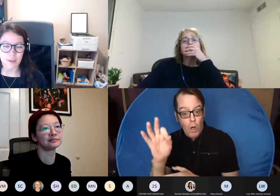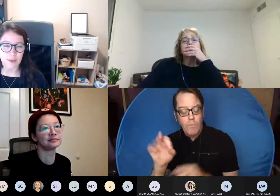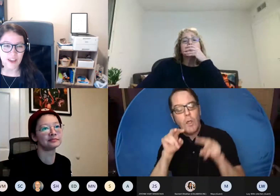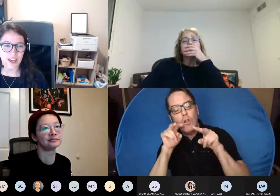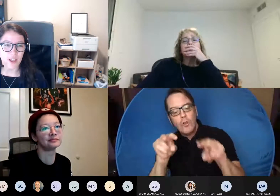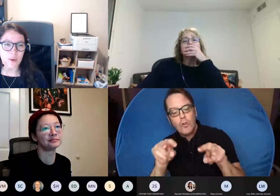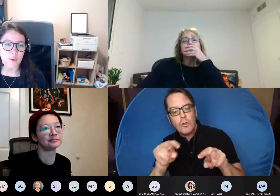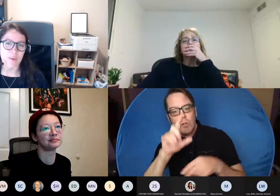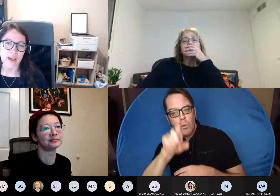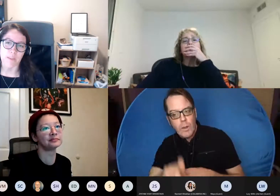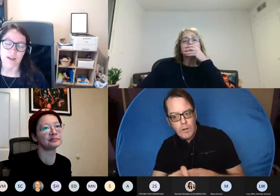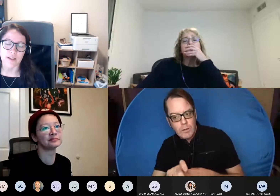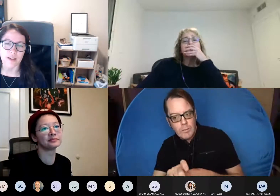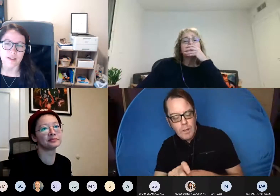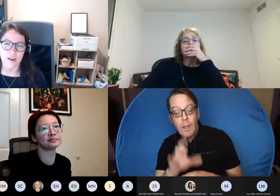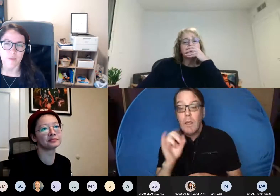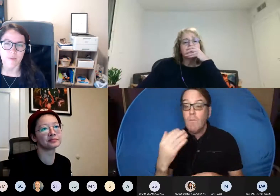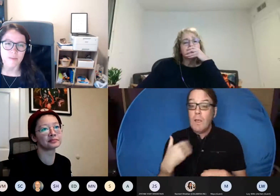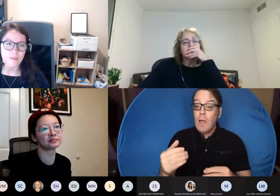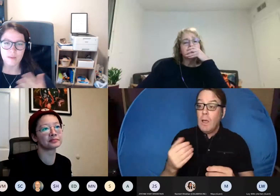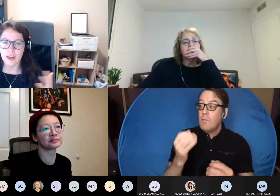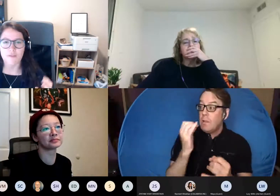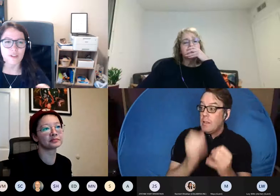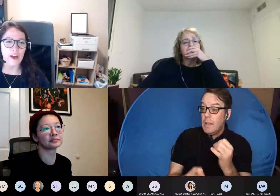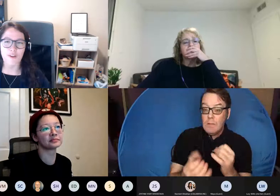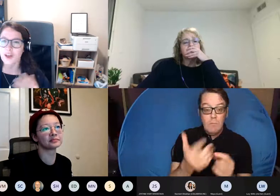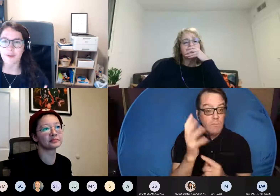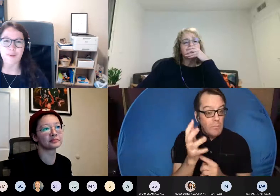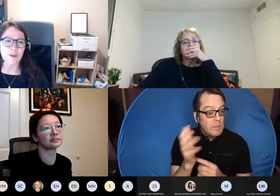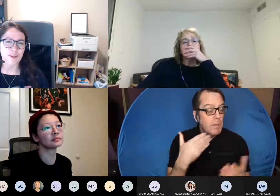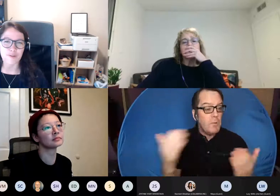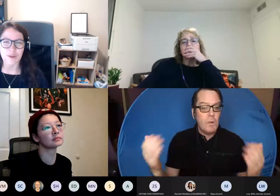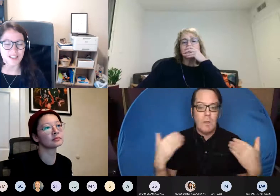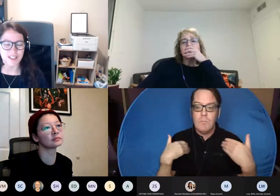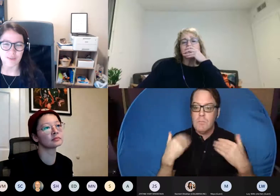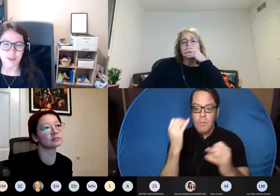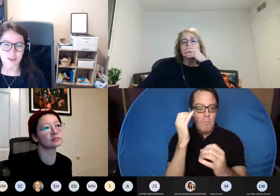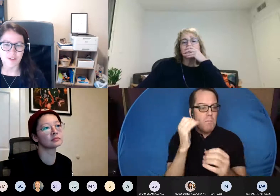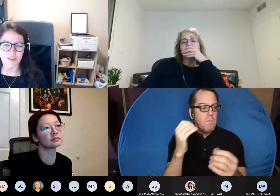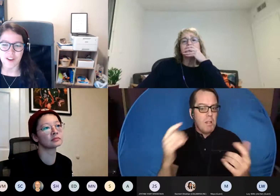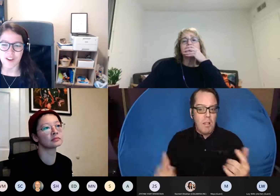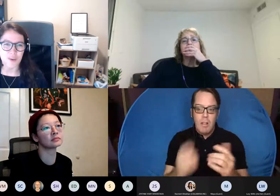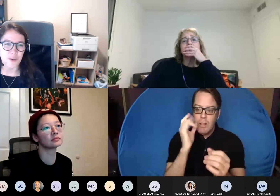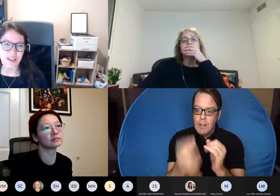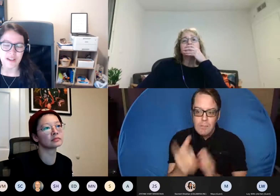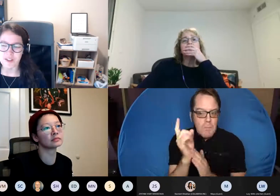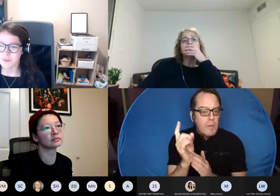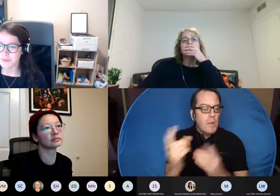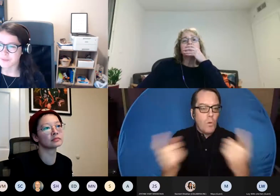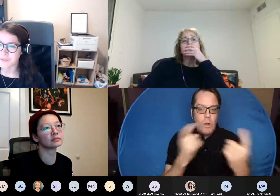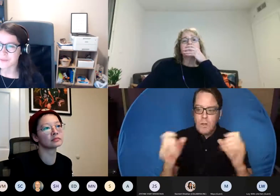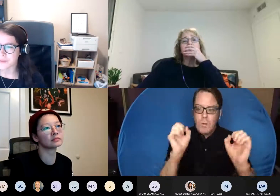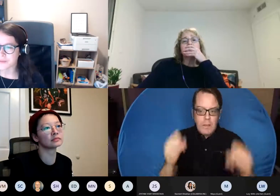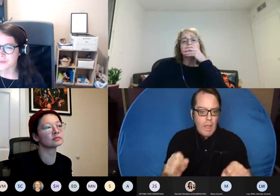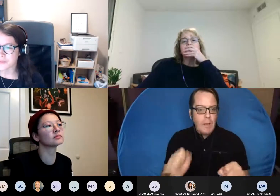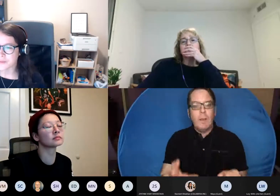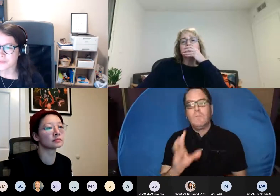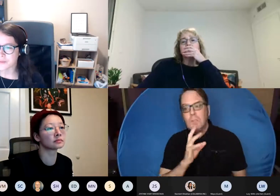And if we have time at the end, we would be happy to take some kind of live unmuted voicing them if you would like to.